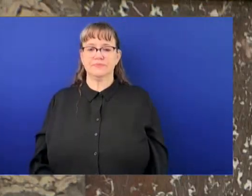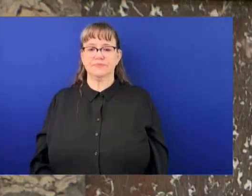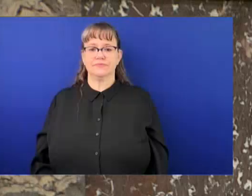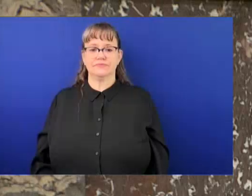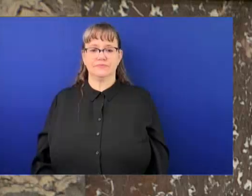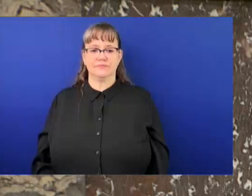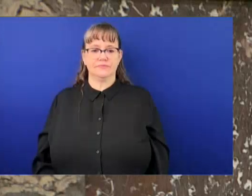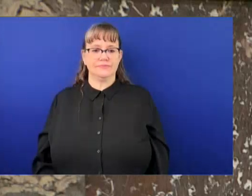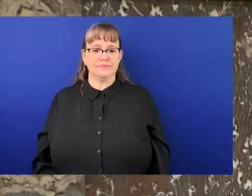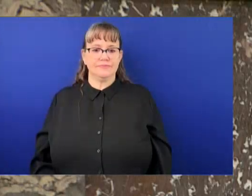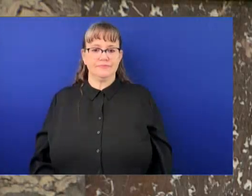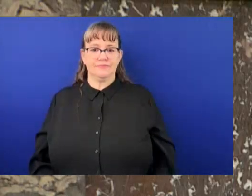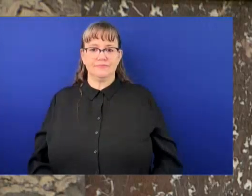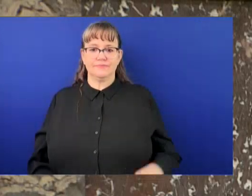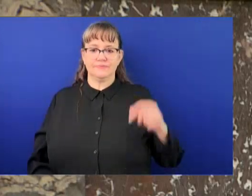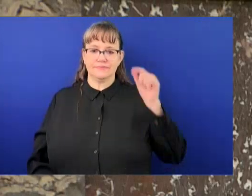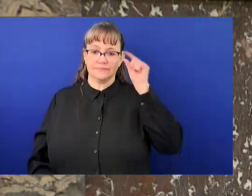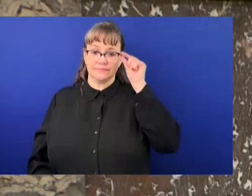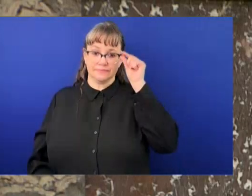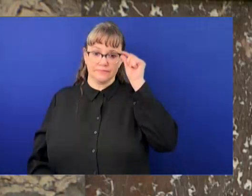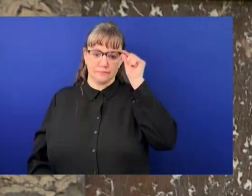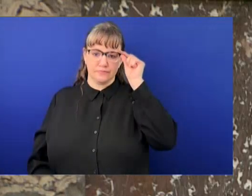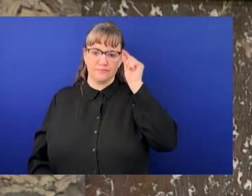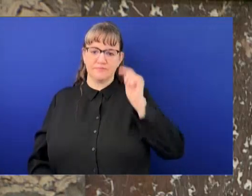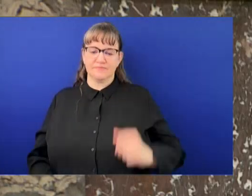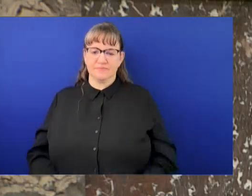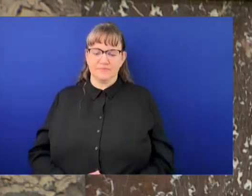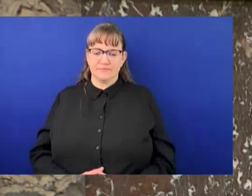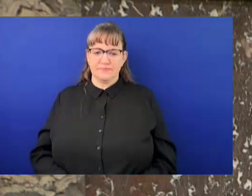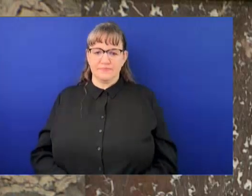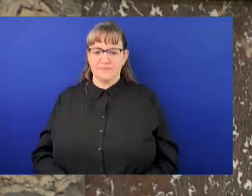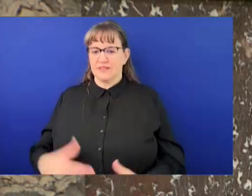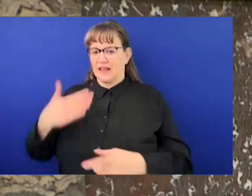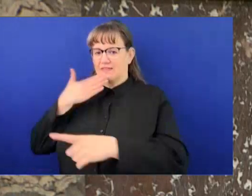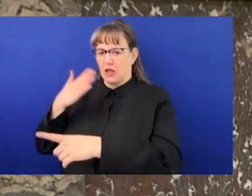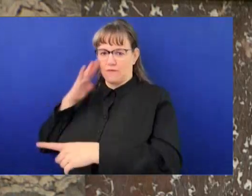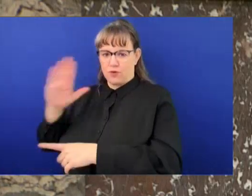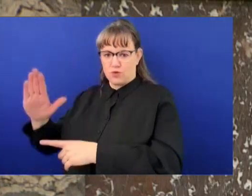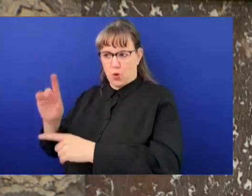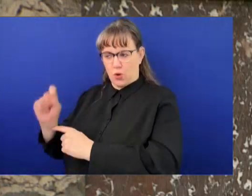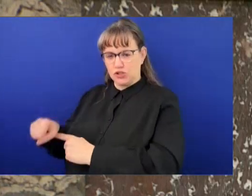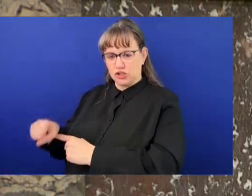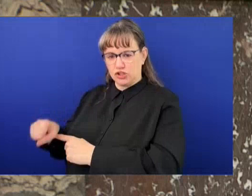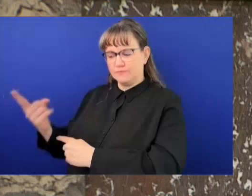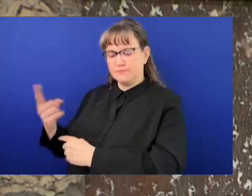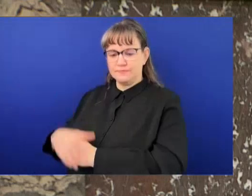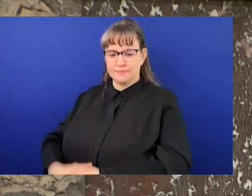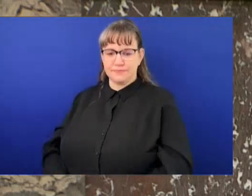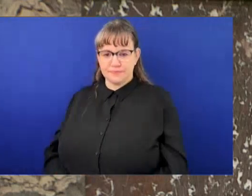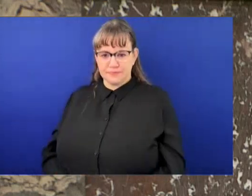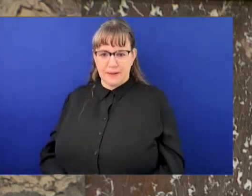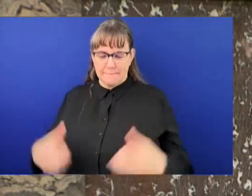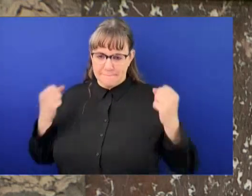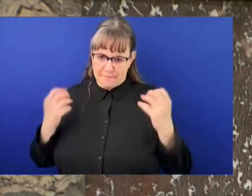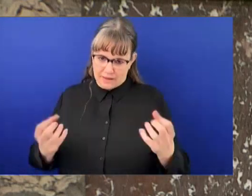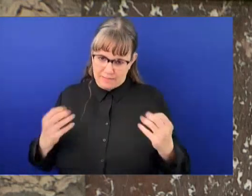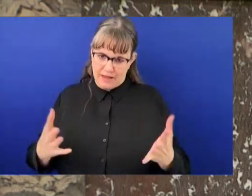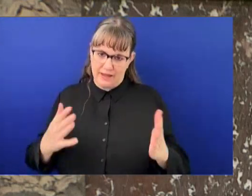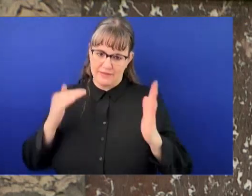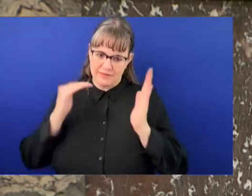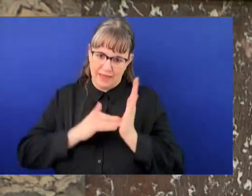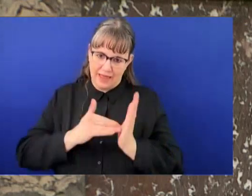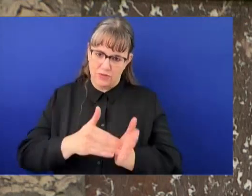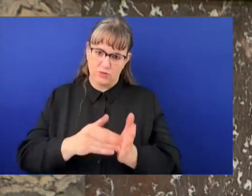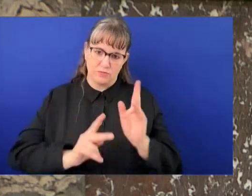Thank you to the member for the question. You know, there are thousands and thousands and thousands of British Columbians who have lost loved ones as a result of the toxic